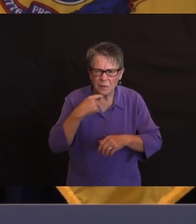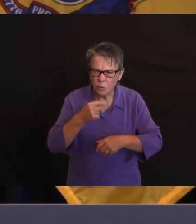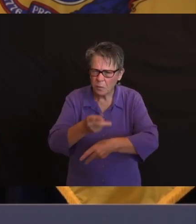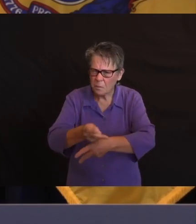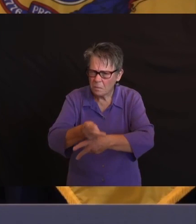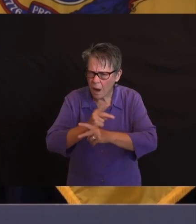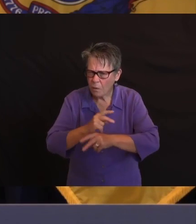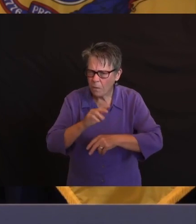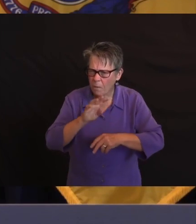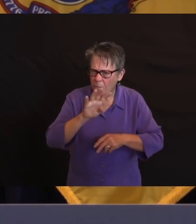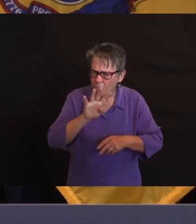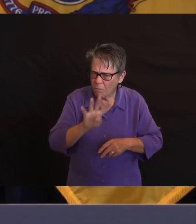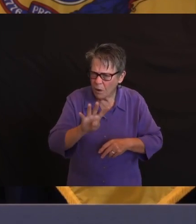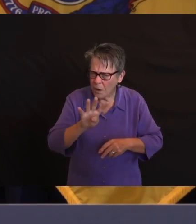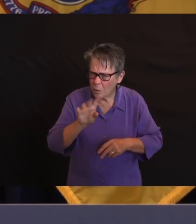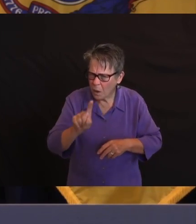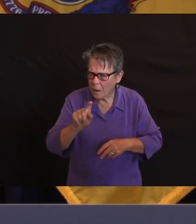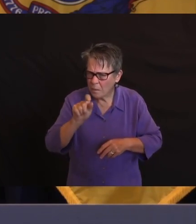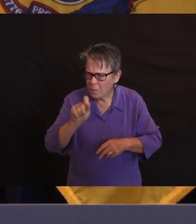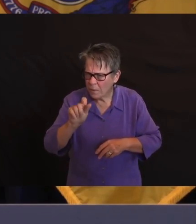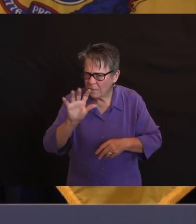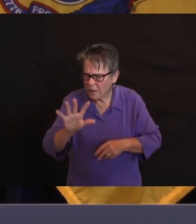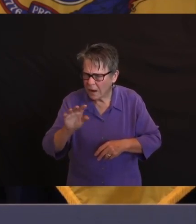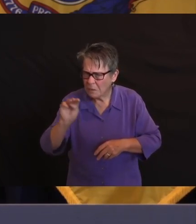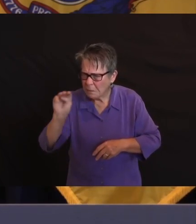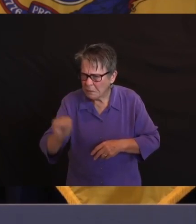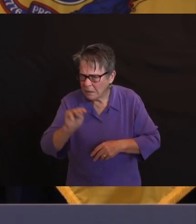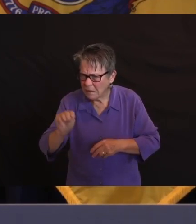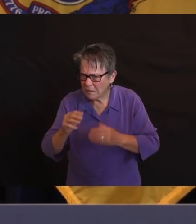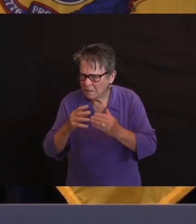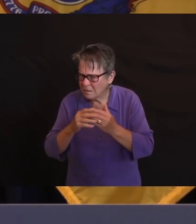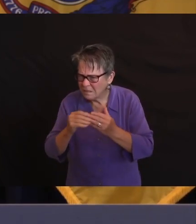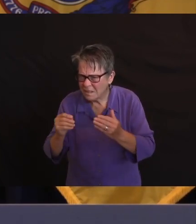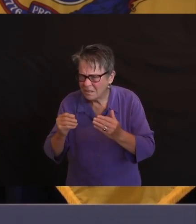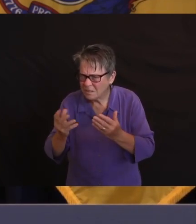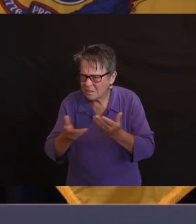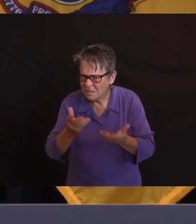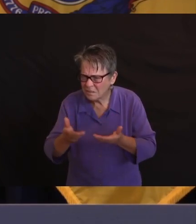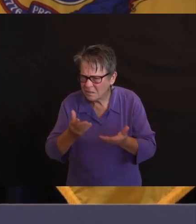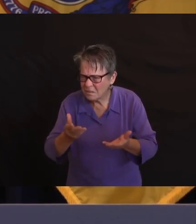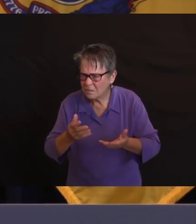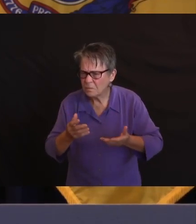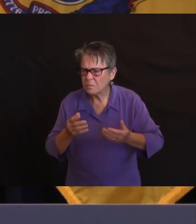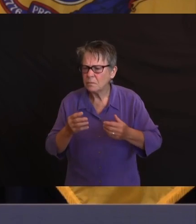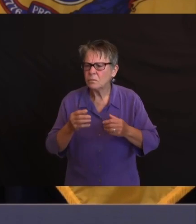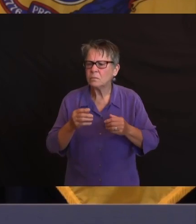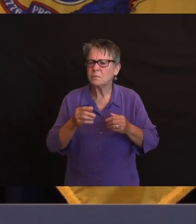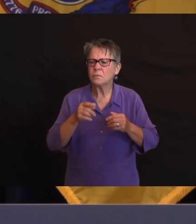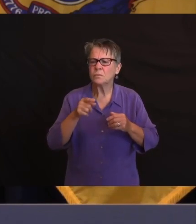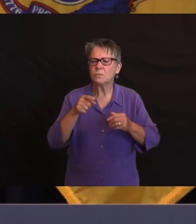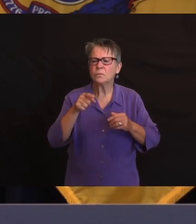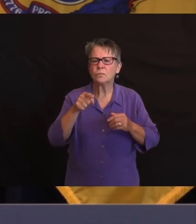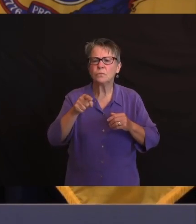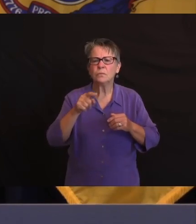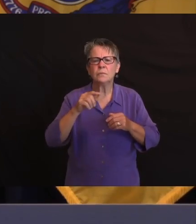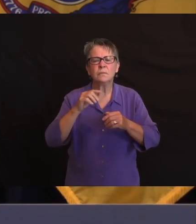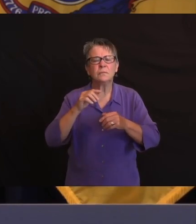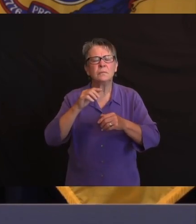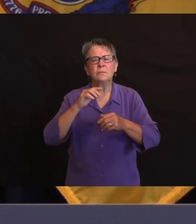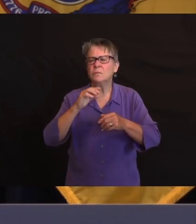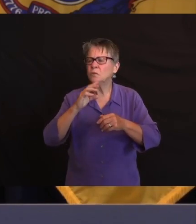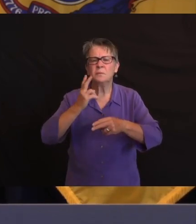Christmas tree items in the budget, you know, you say the state's in dire financial straits, we need to borrow $4.5 million, we have a lot of economic damage from